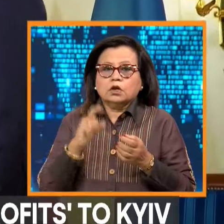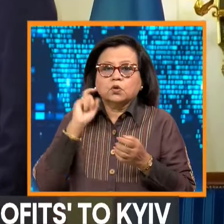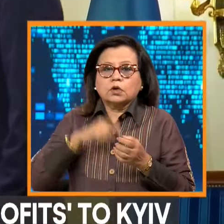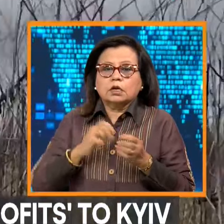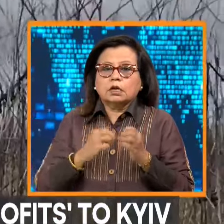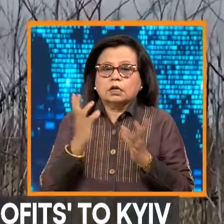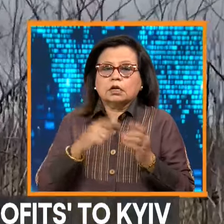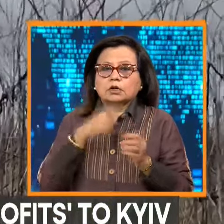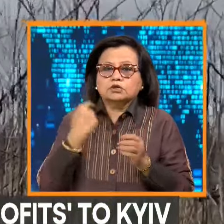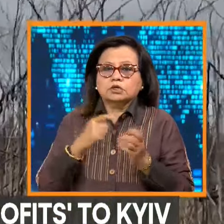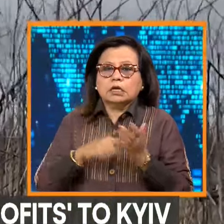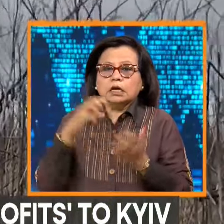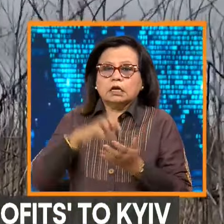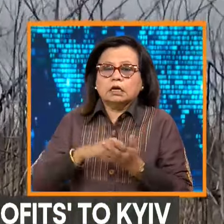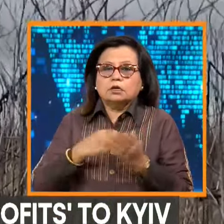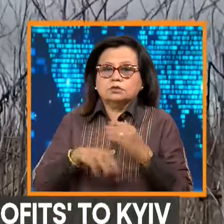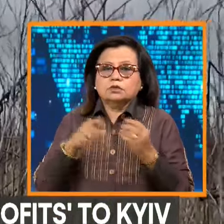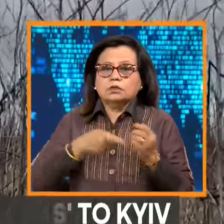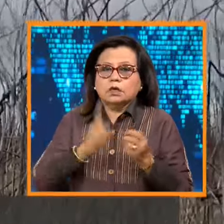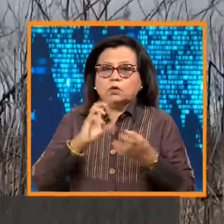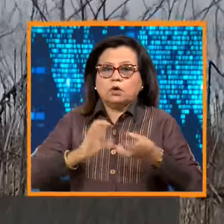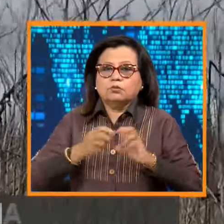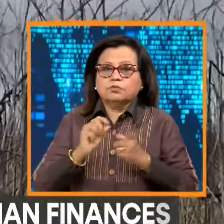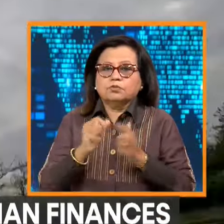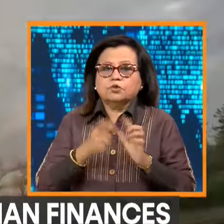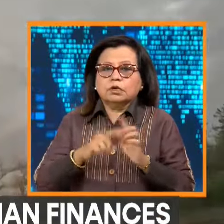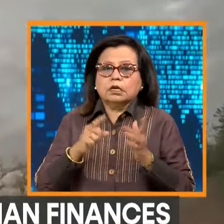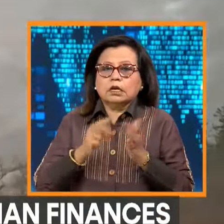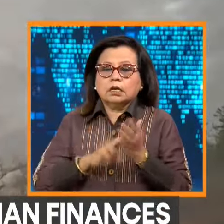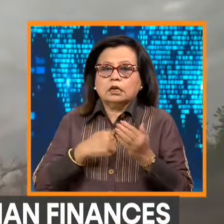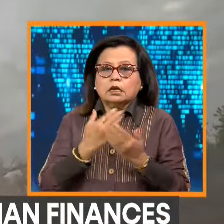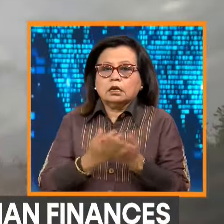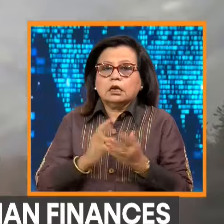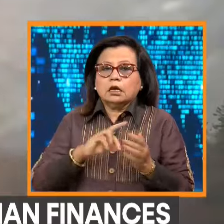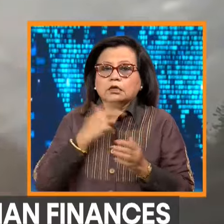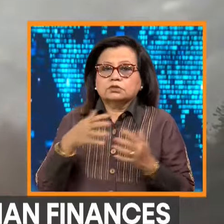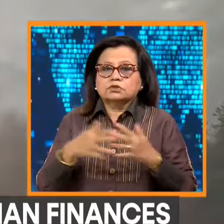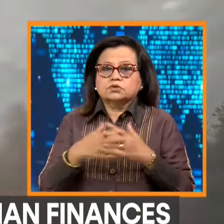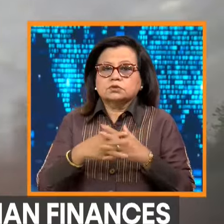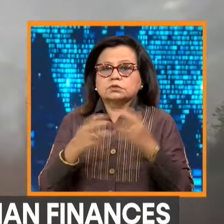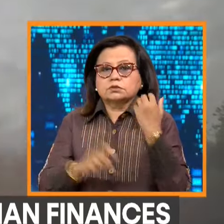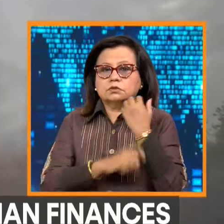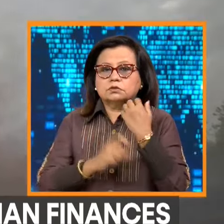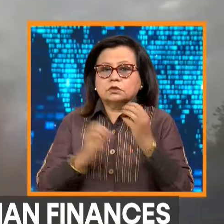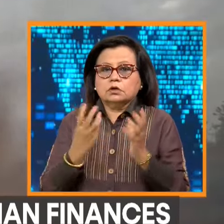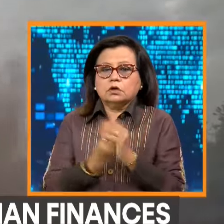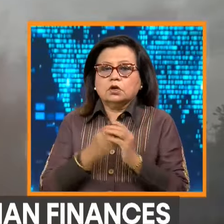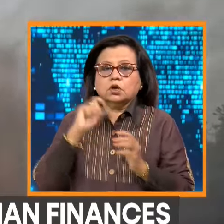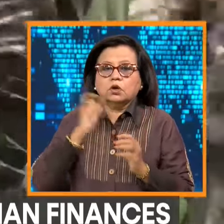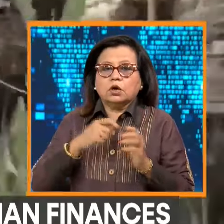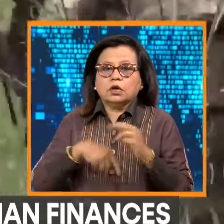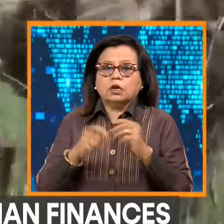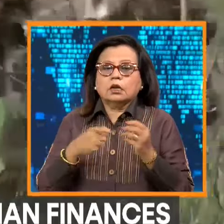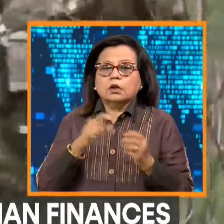Ukraine to attack the Russian territory using their weapons. Putin has threatened to retaliate against Western countries that are allowing Ukraine to